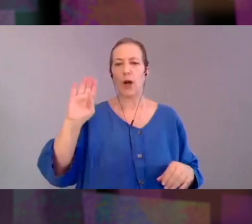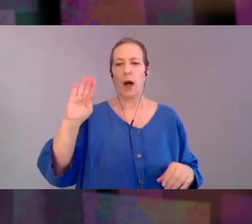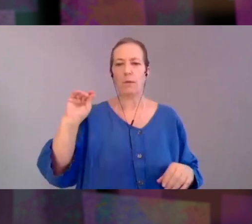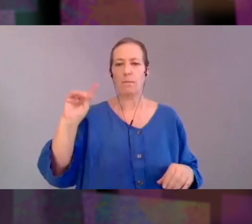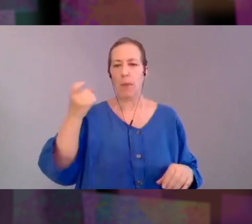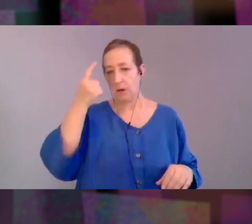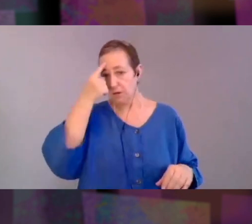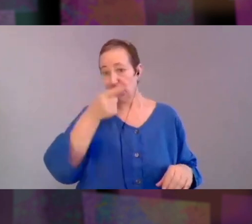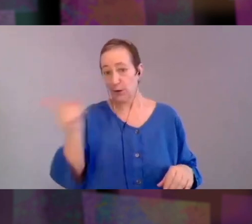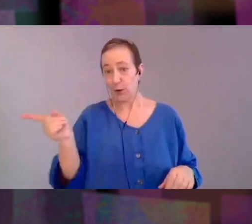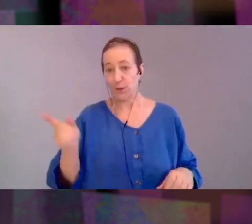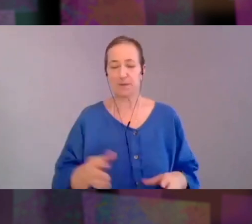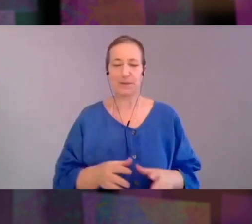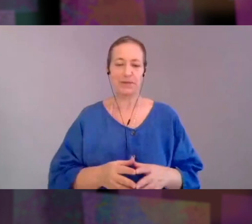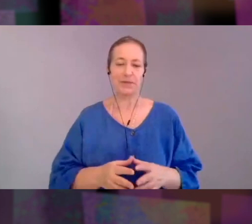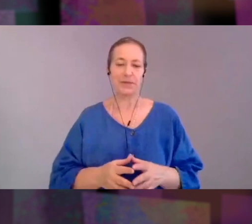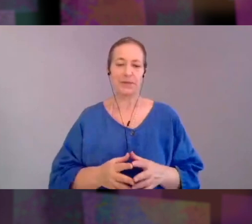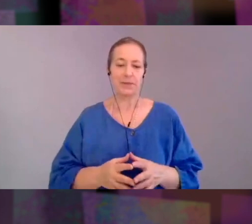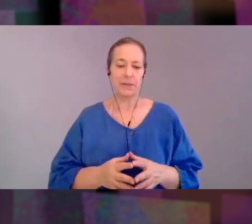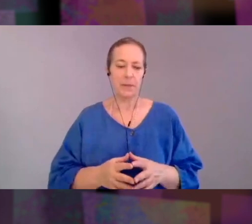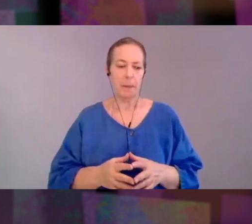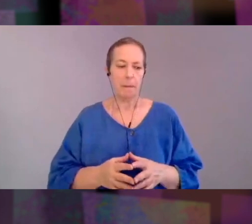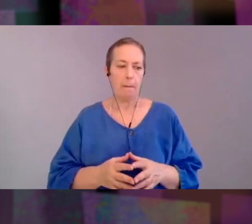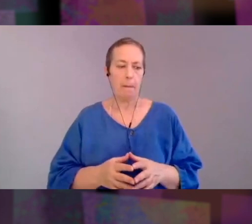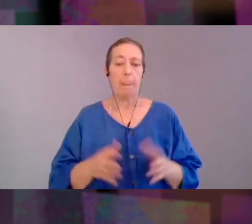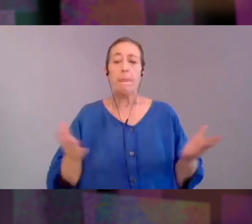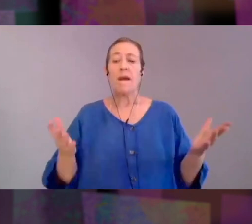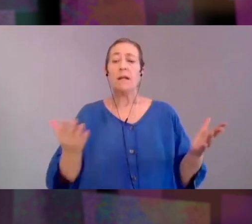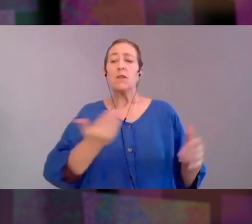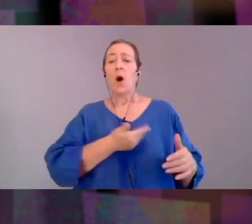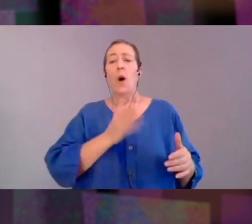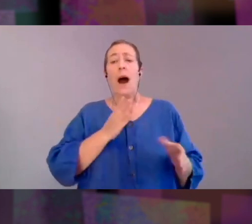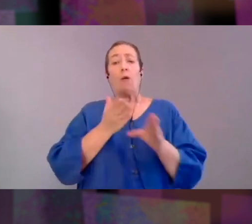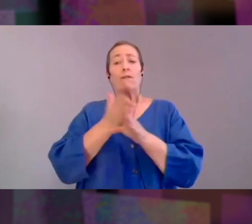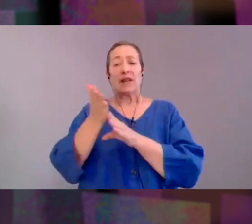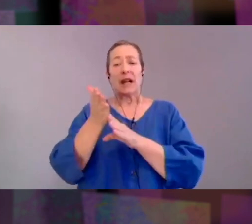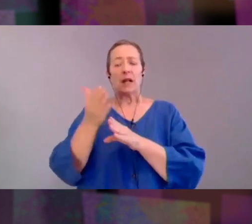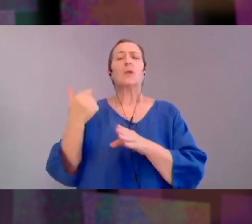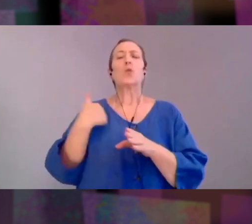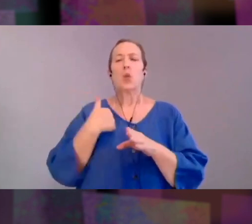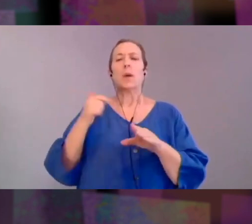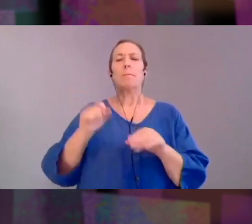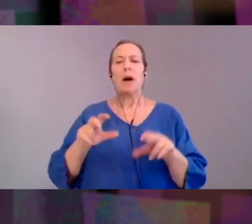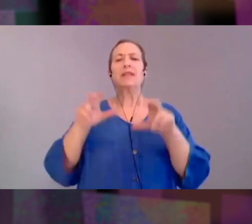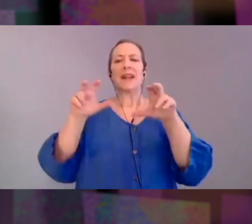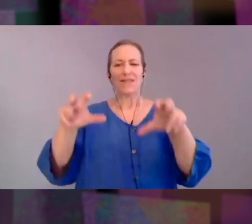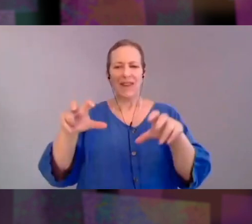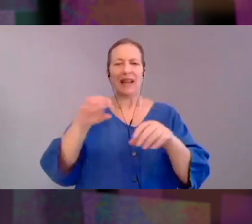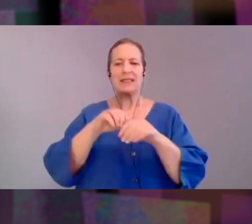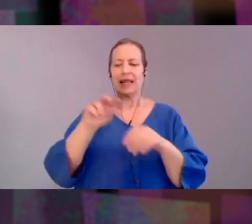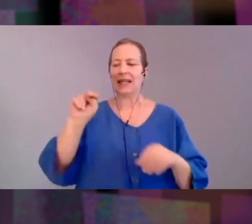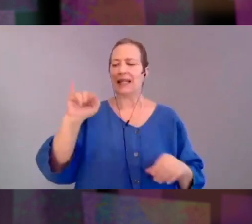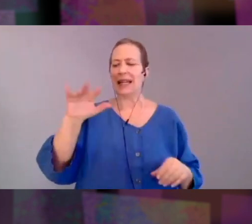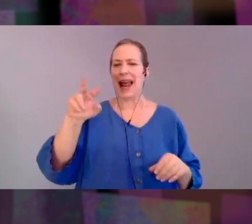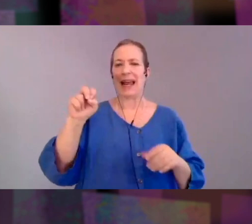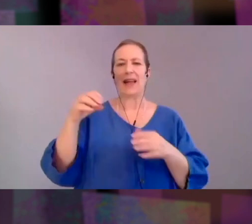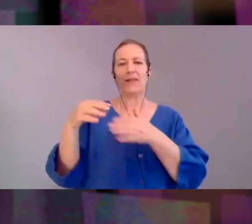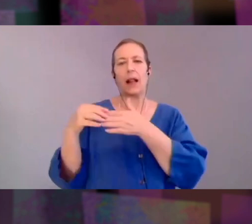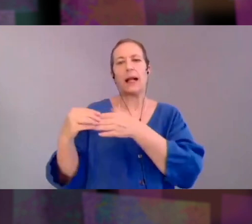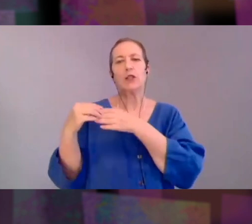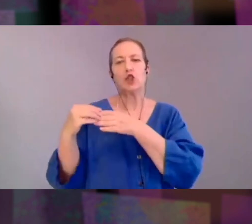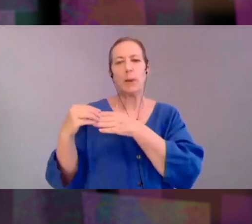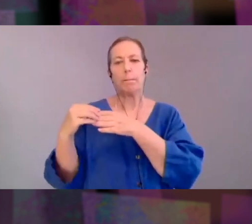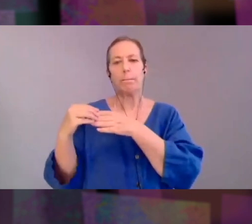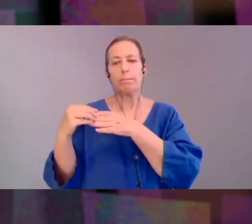Critical to the transformation of our field is investing in Native leadership. And we're going to take a look at two interviews that I did